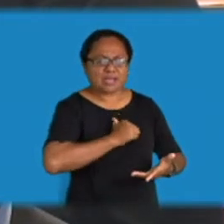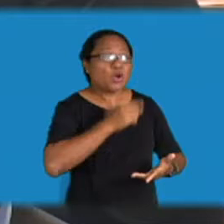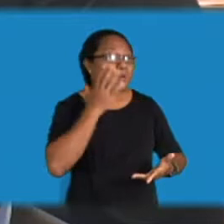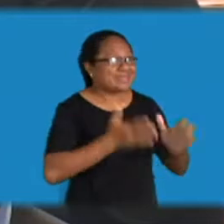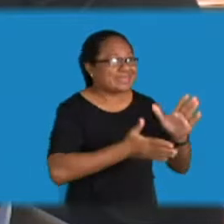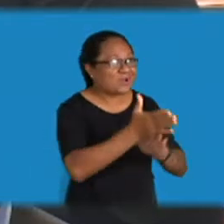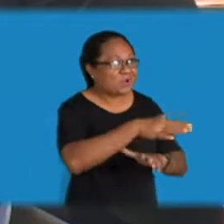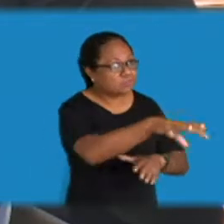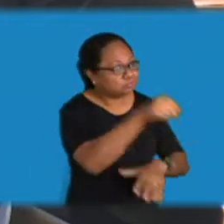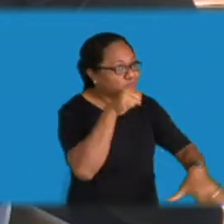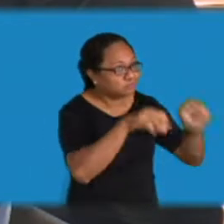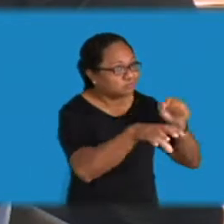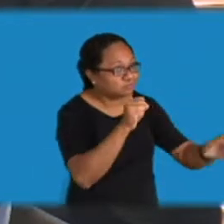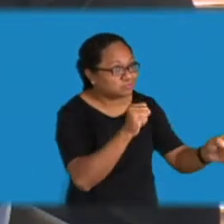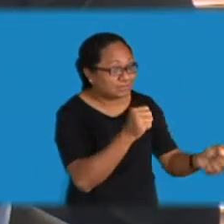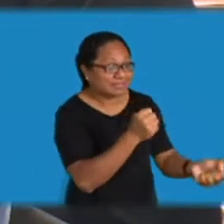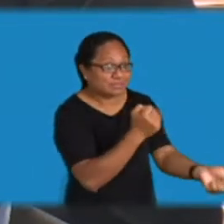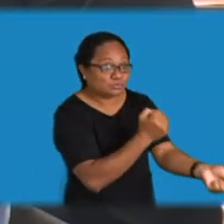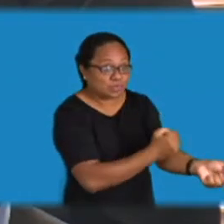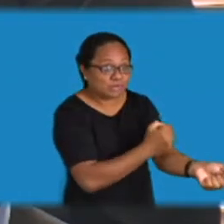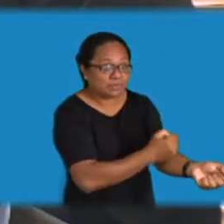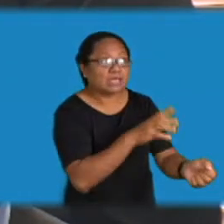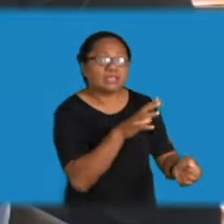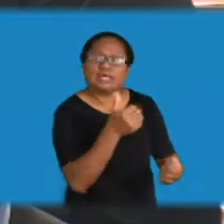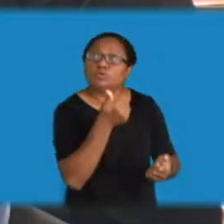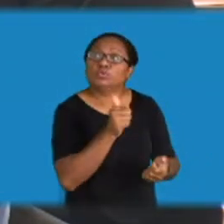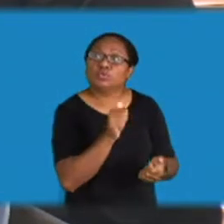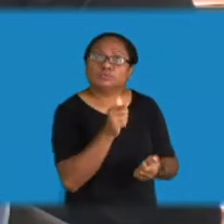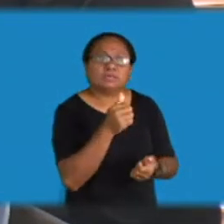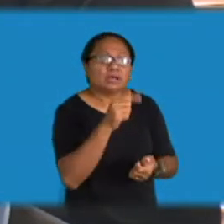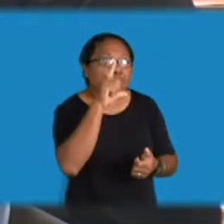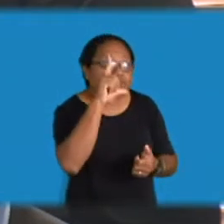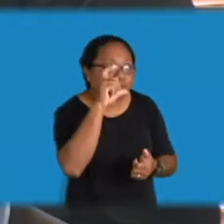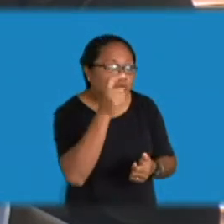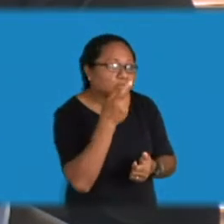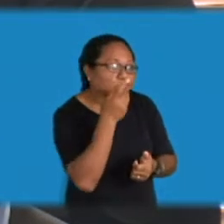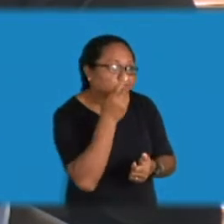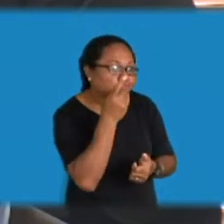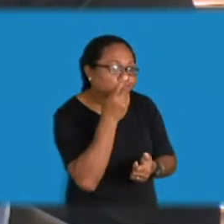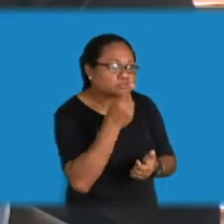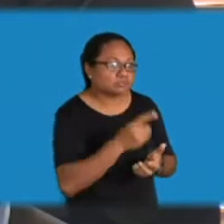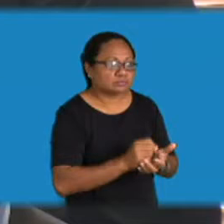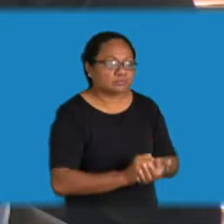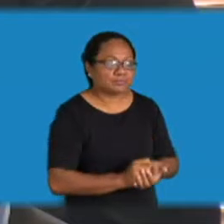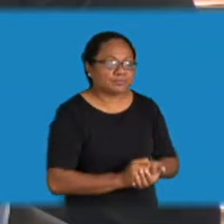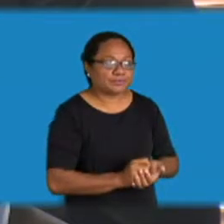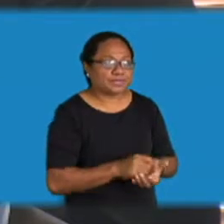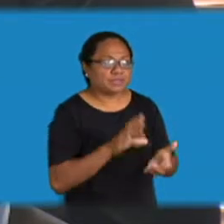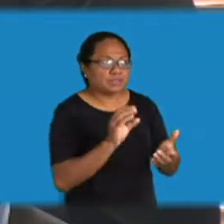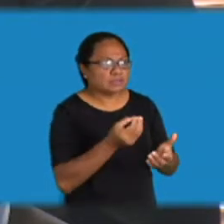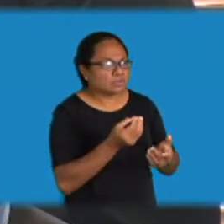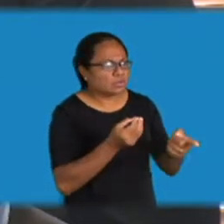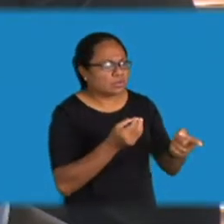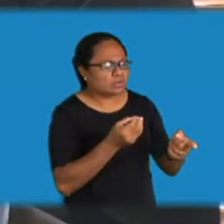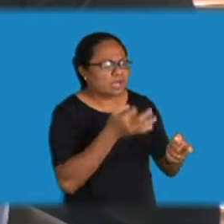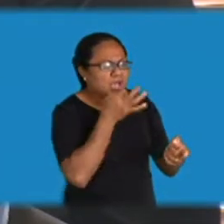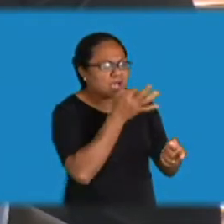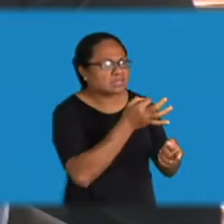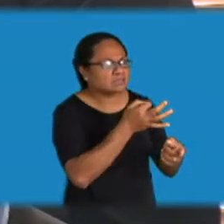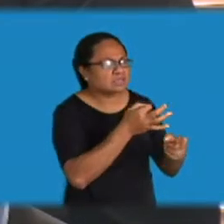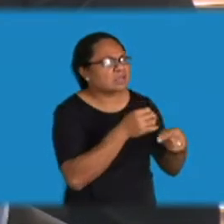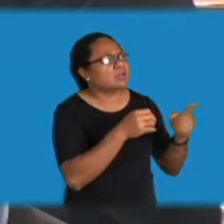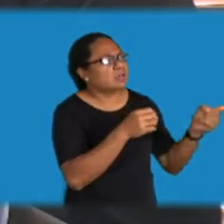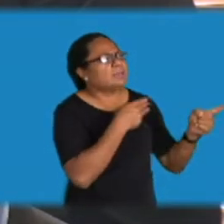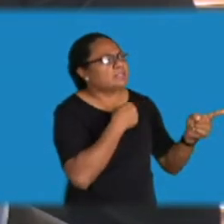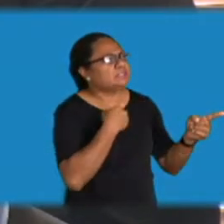raids and the use of smartphones. What will the ministry do in order to, for taxpayers,